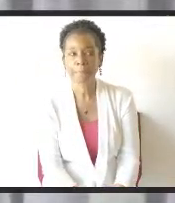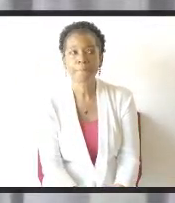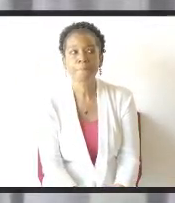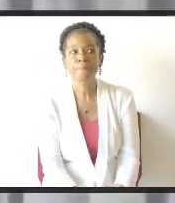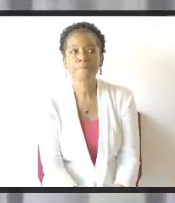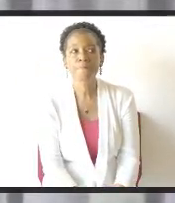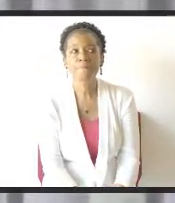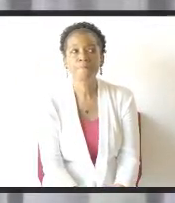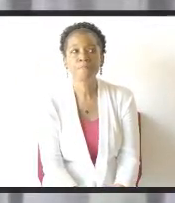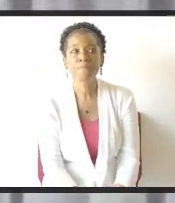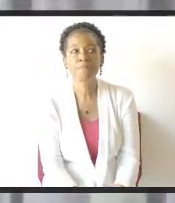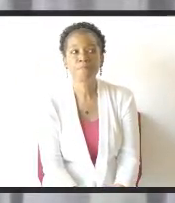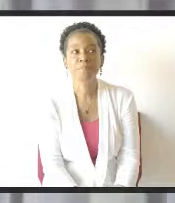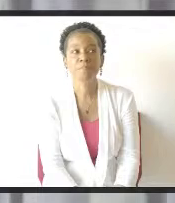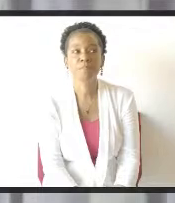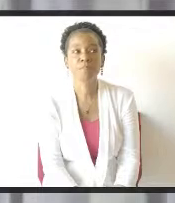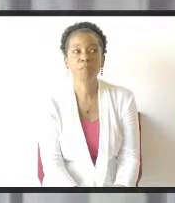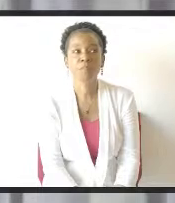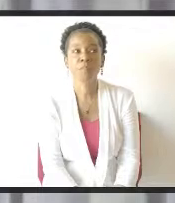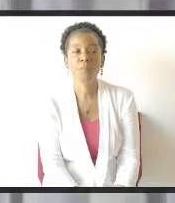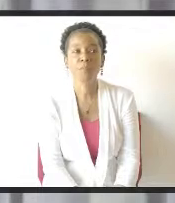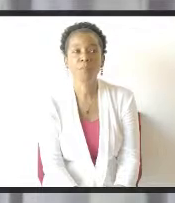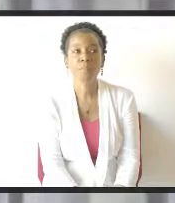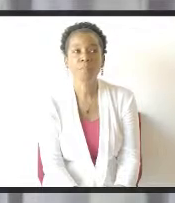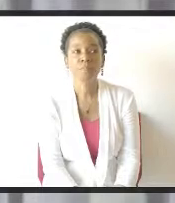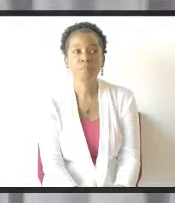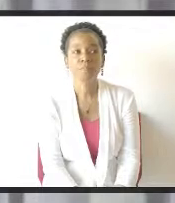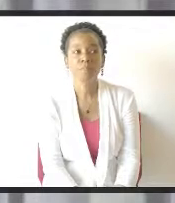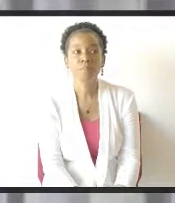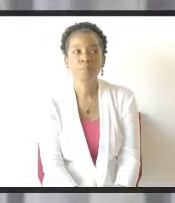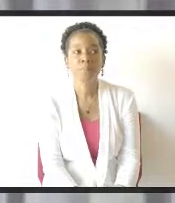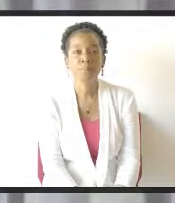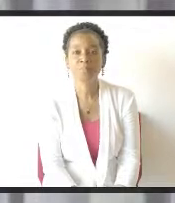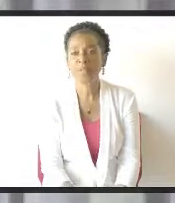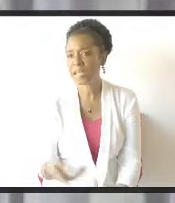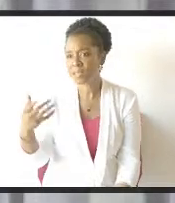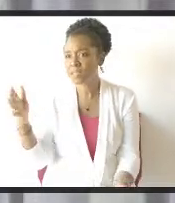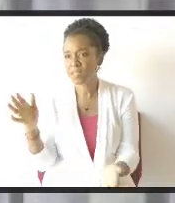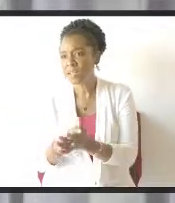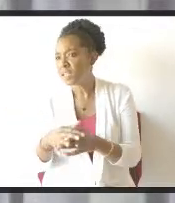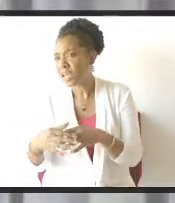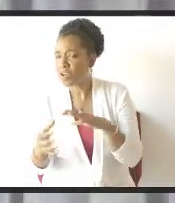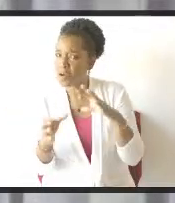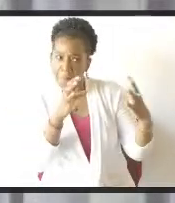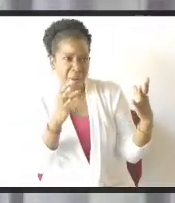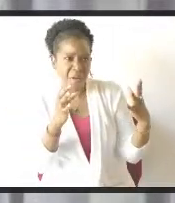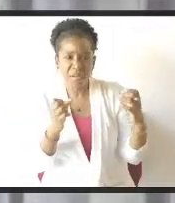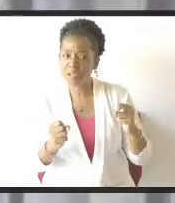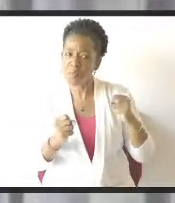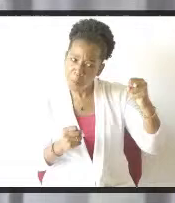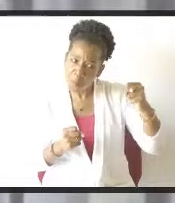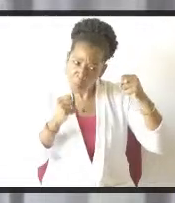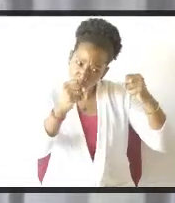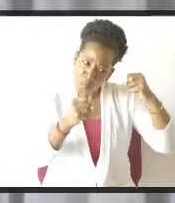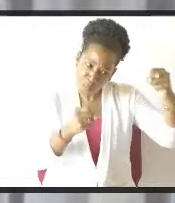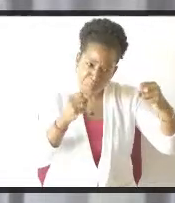the boxing ring or the end of the race, are perishable.